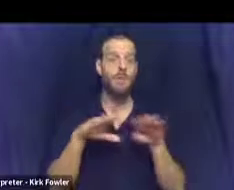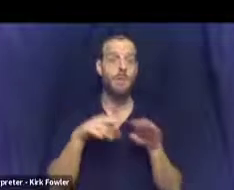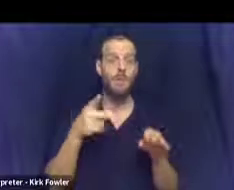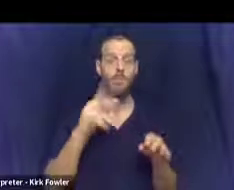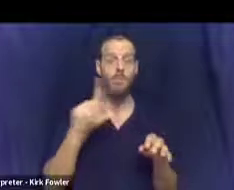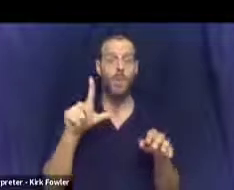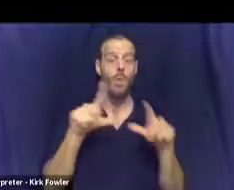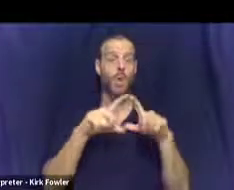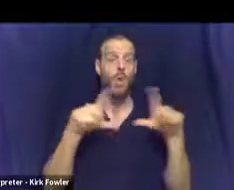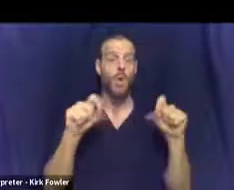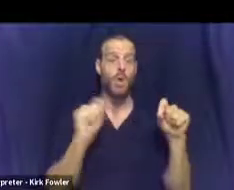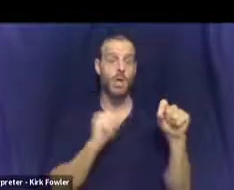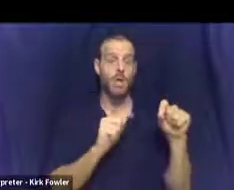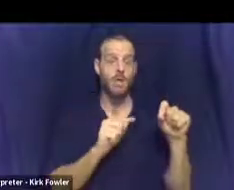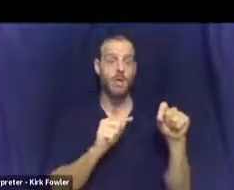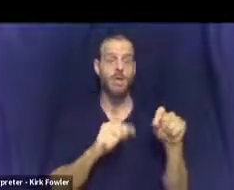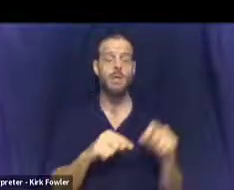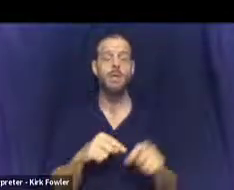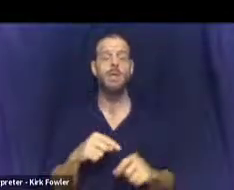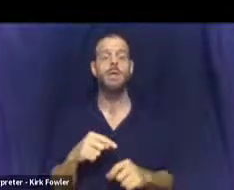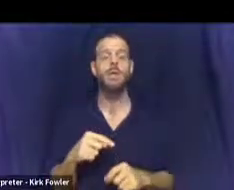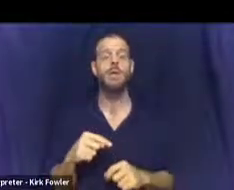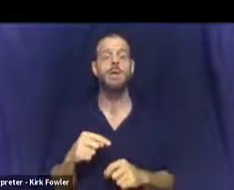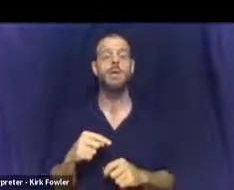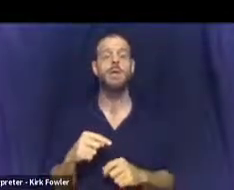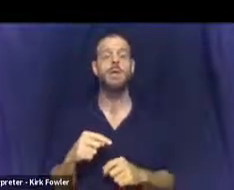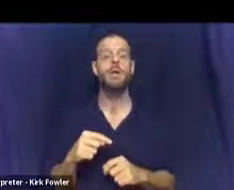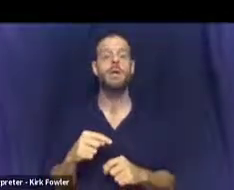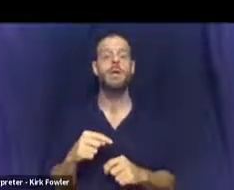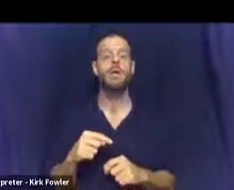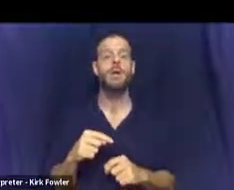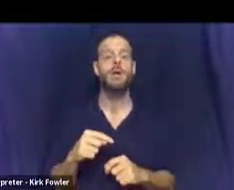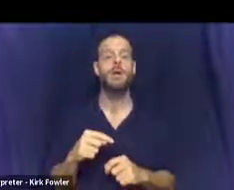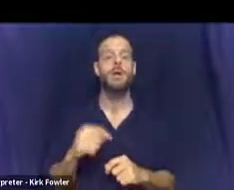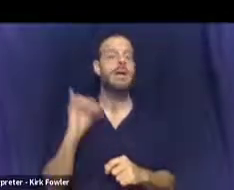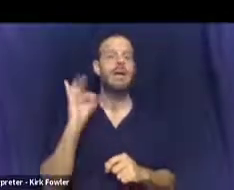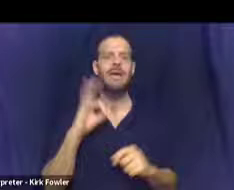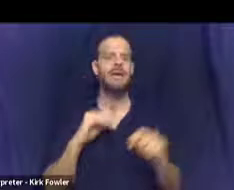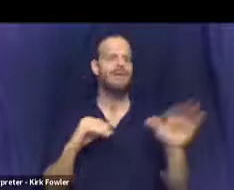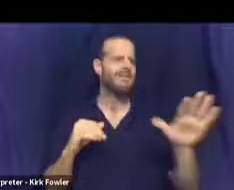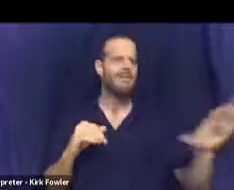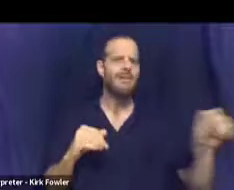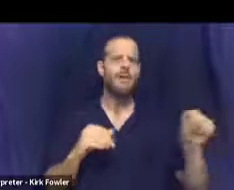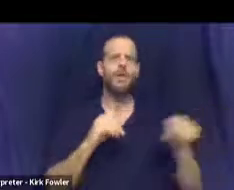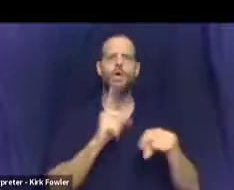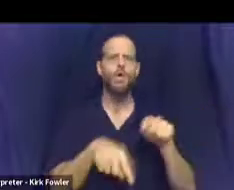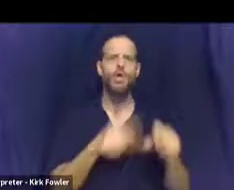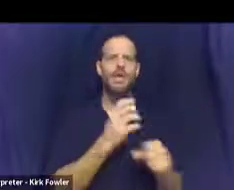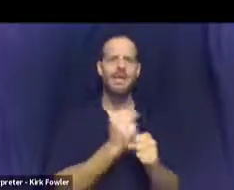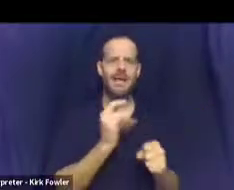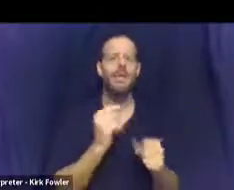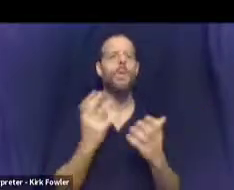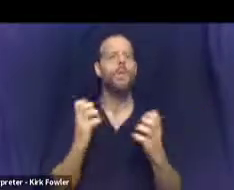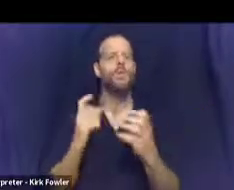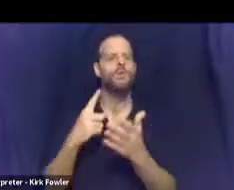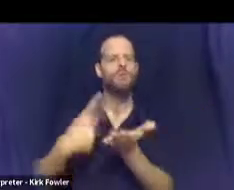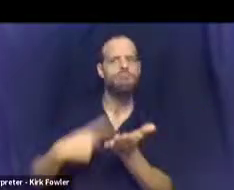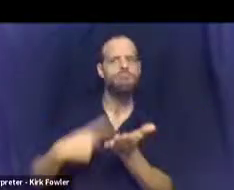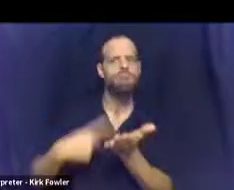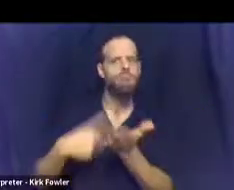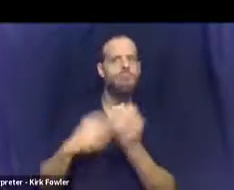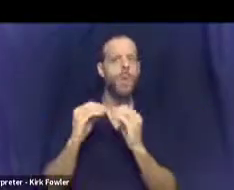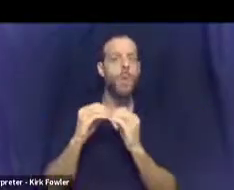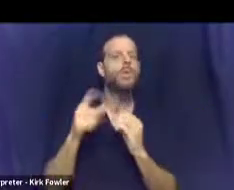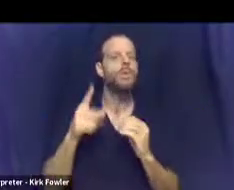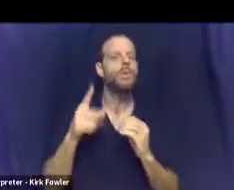wanted to be able to, you know, if that item was not in his direct reach, he wanted to be able to talk about it more. So he created a sign for